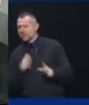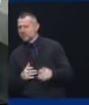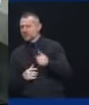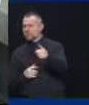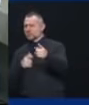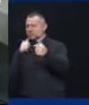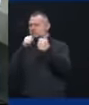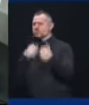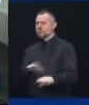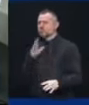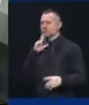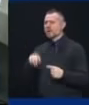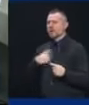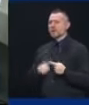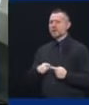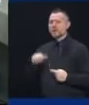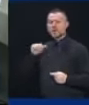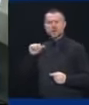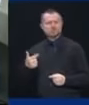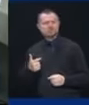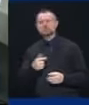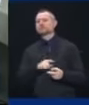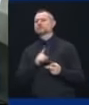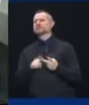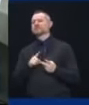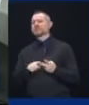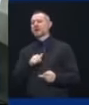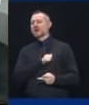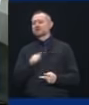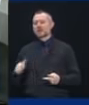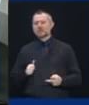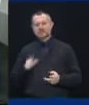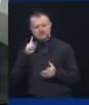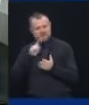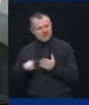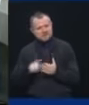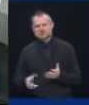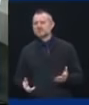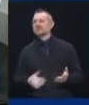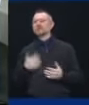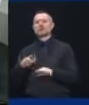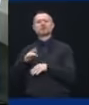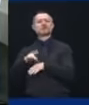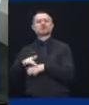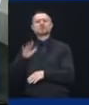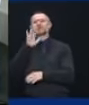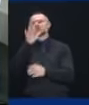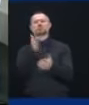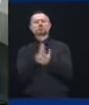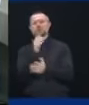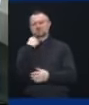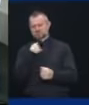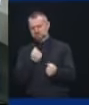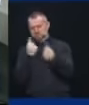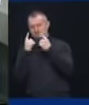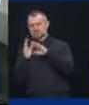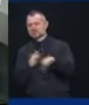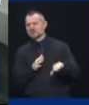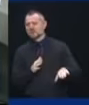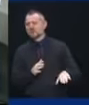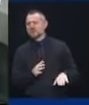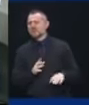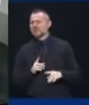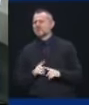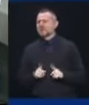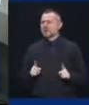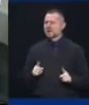about the AG report, you don't want to talk about the Assembly investigation, and that's your prerogative, I understand that. But you've talked